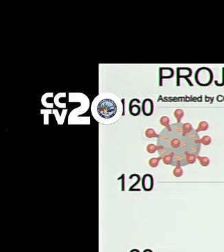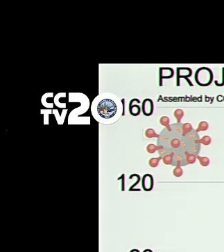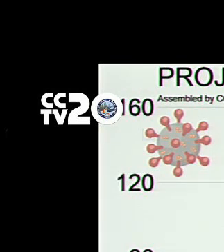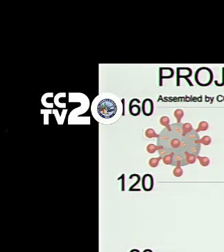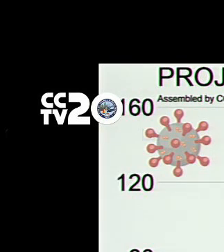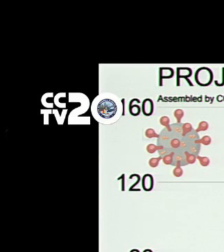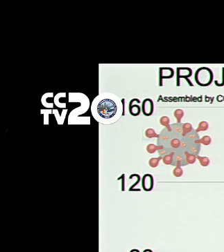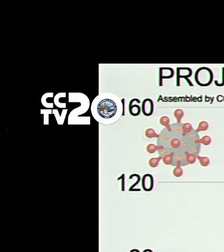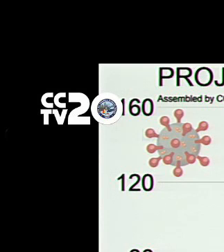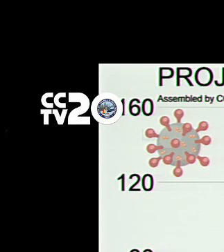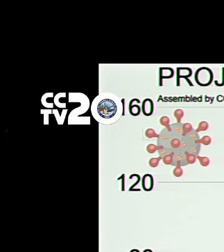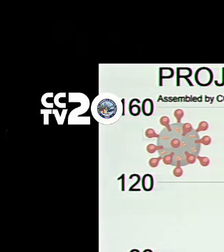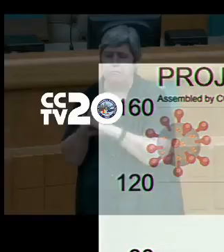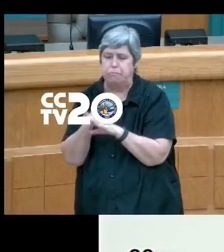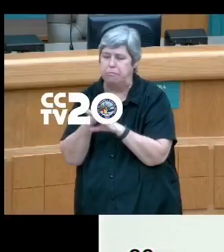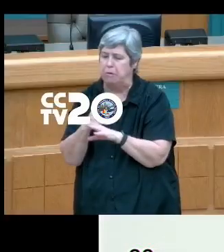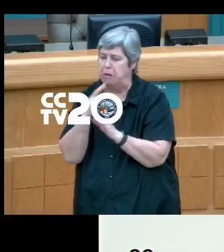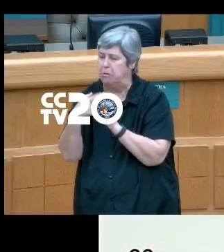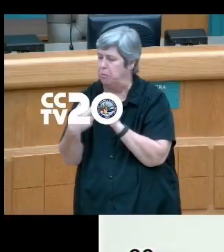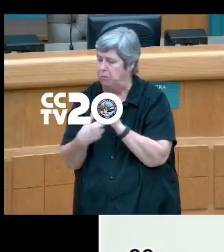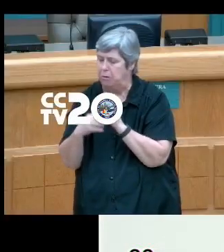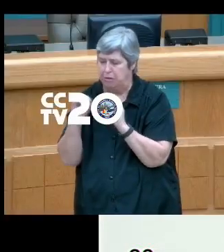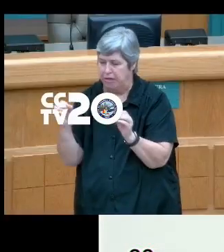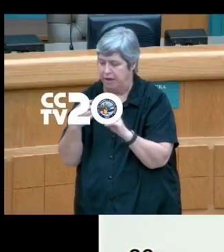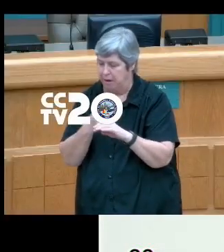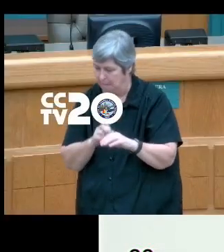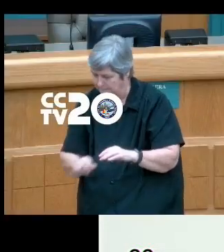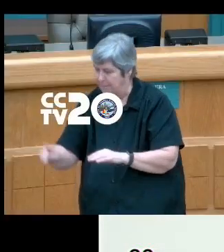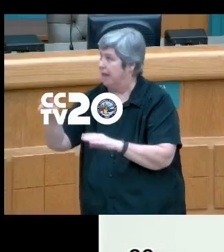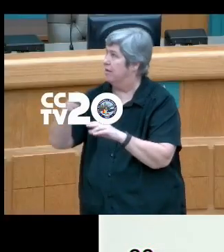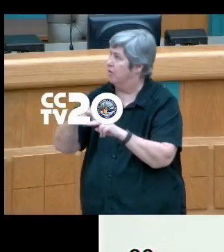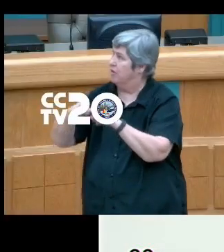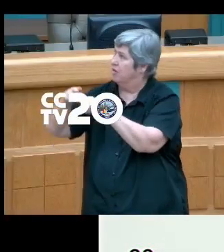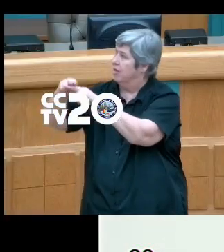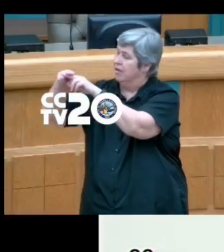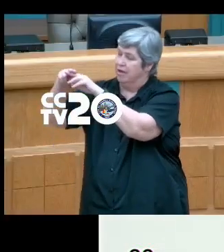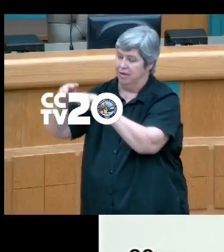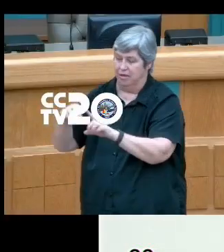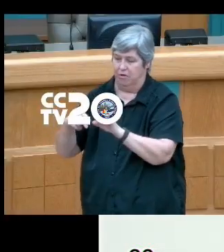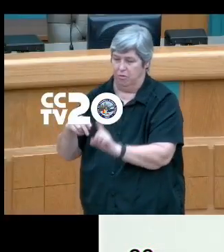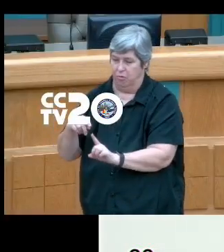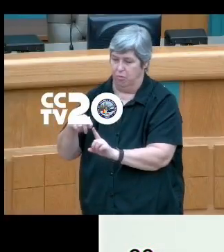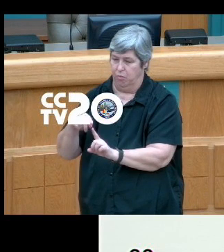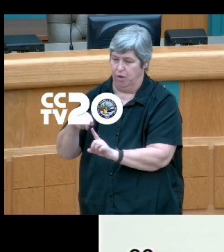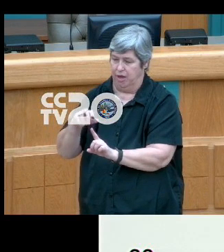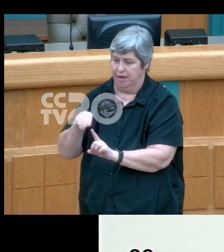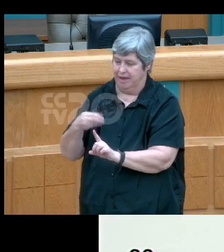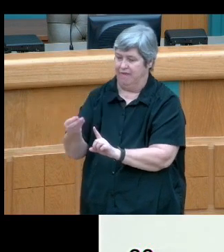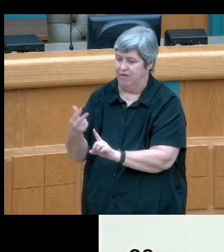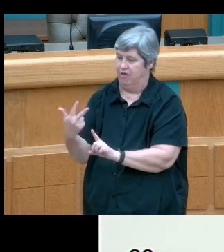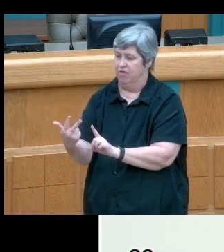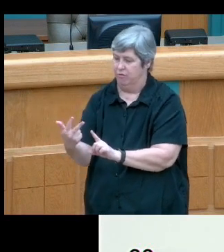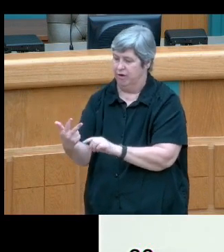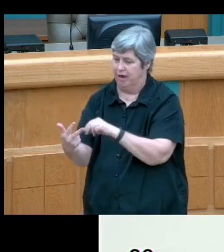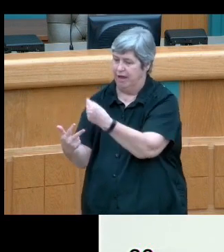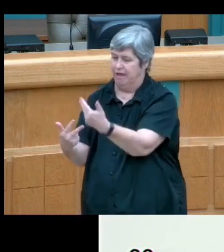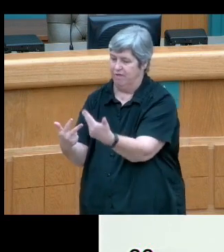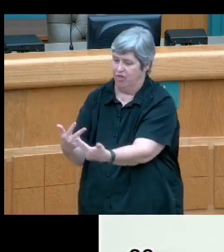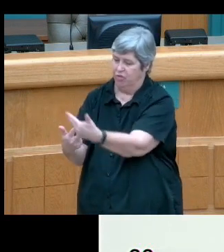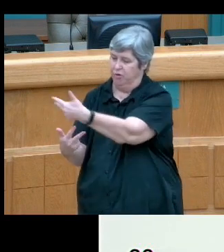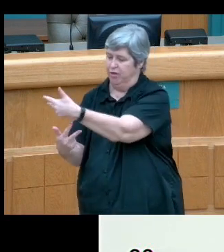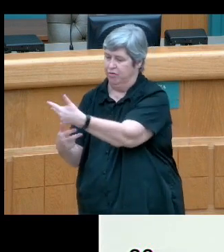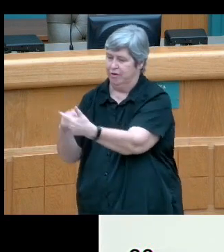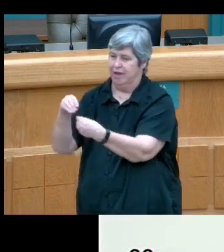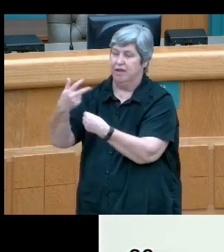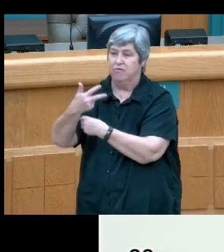the interventions, essentially we're going back to that transmission rate that's somewhere in the range of 3 individuals infected for